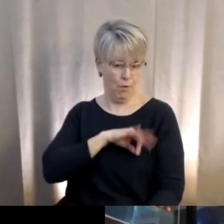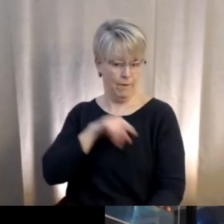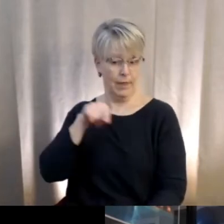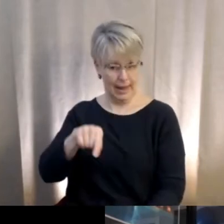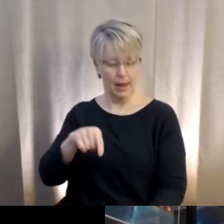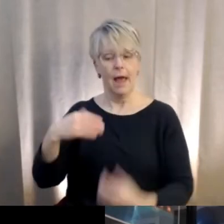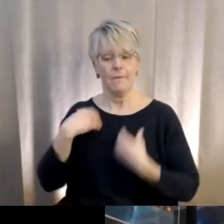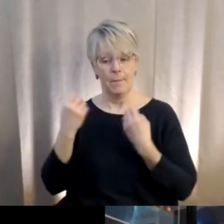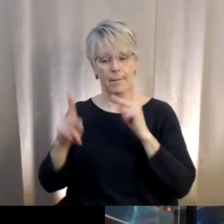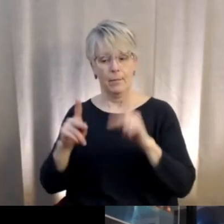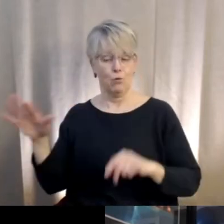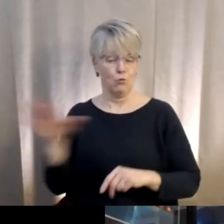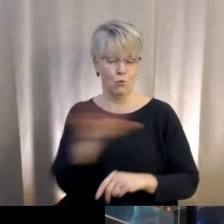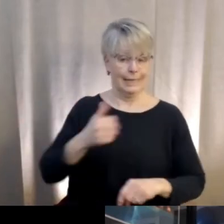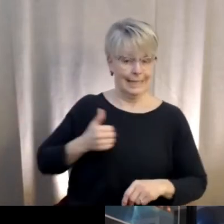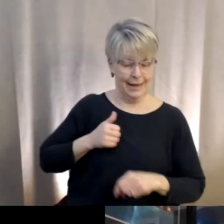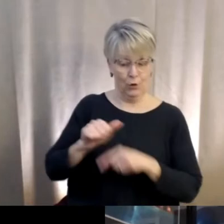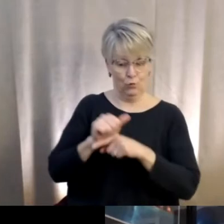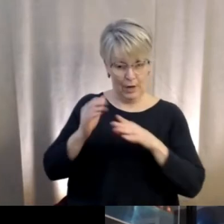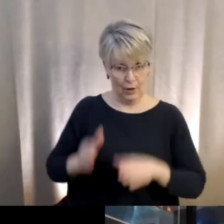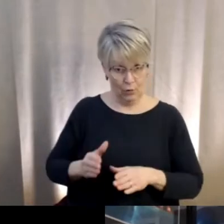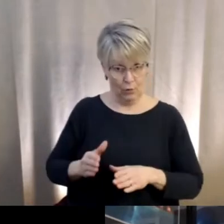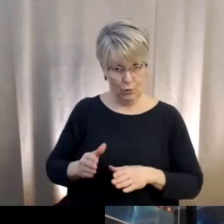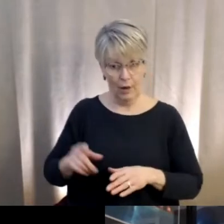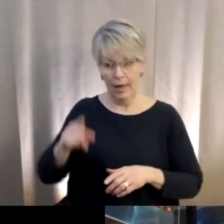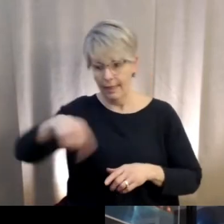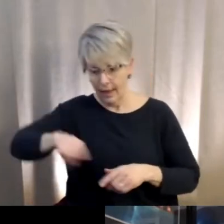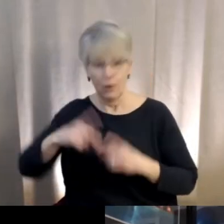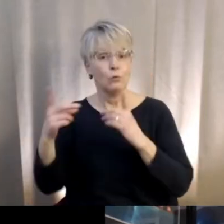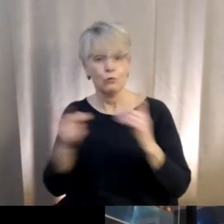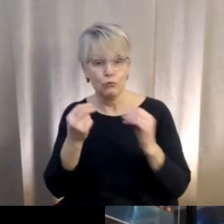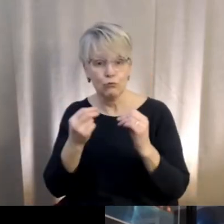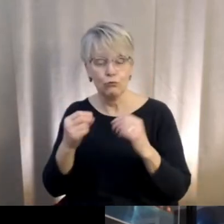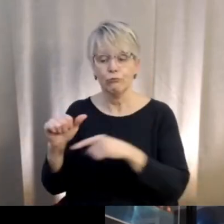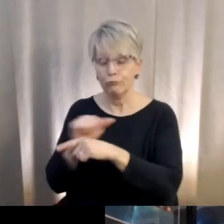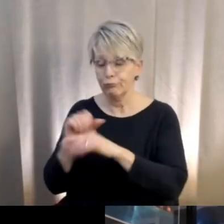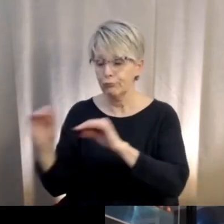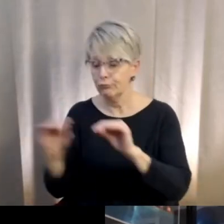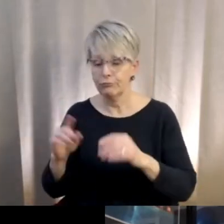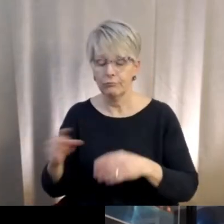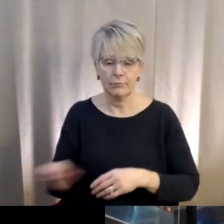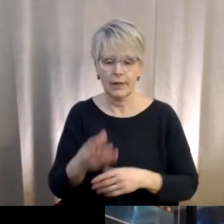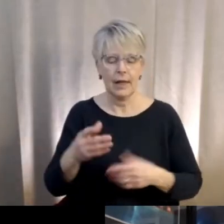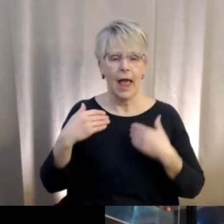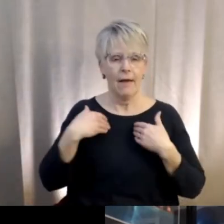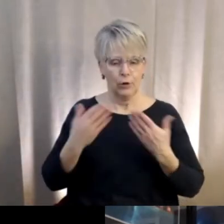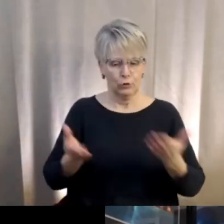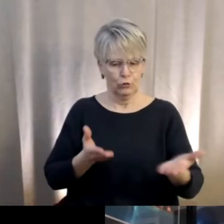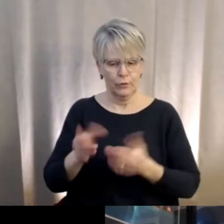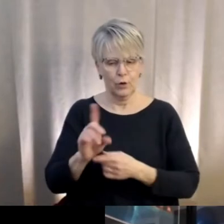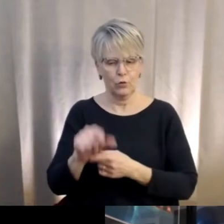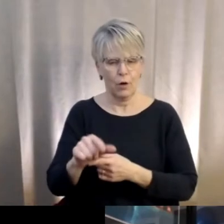country that provide at no cost to the recipient, typically psychiatric service dogs, more